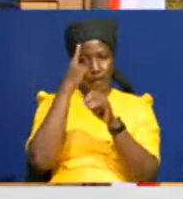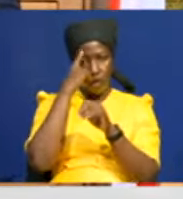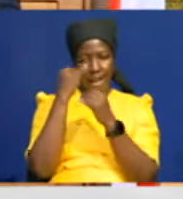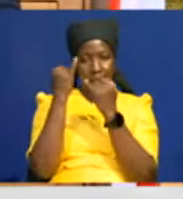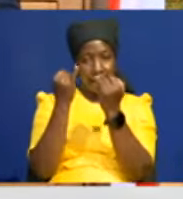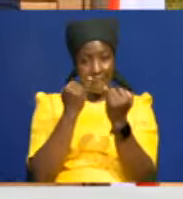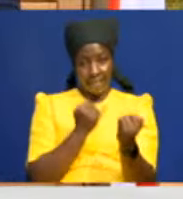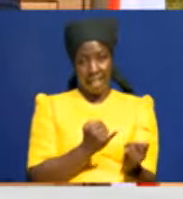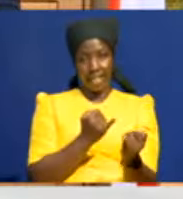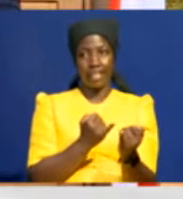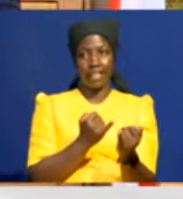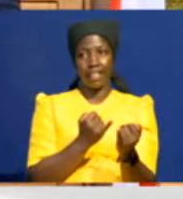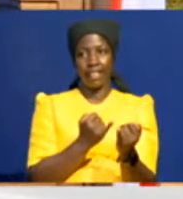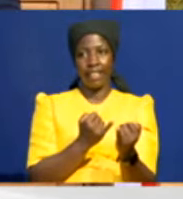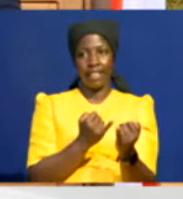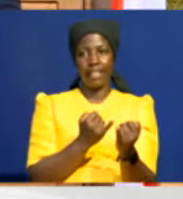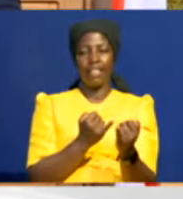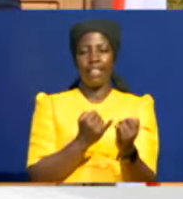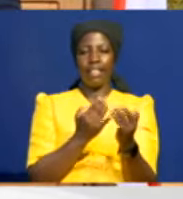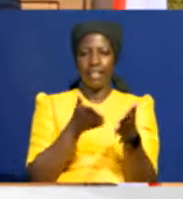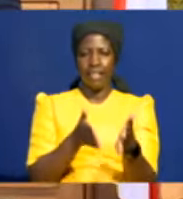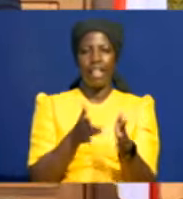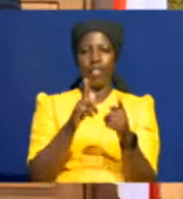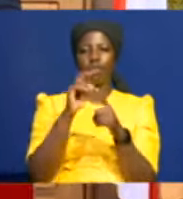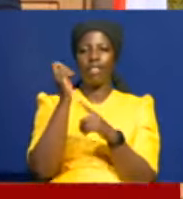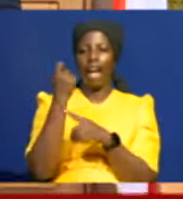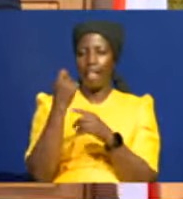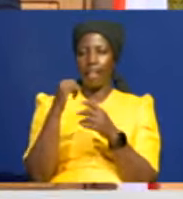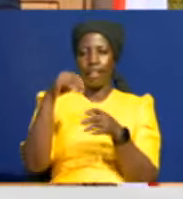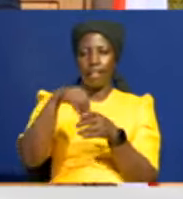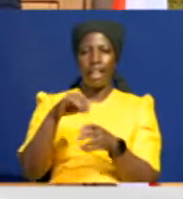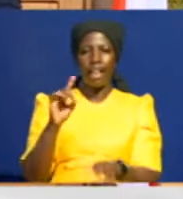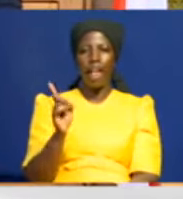inviting here to Kenya, to Nairobi,